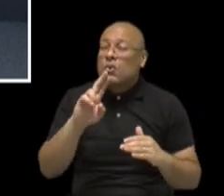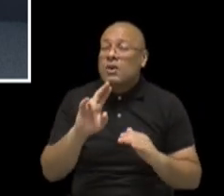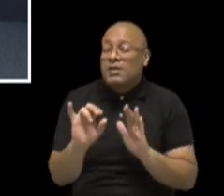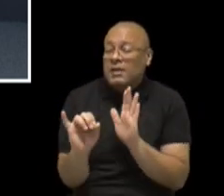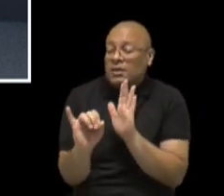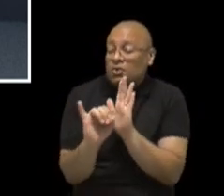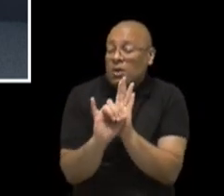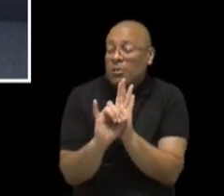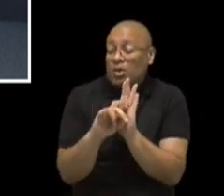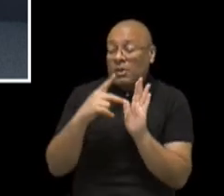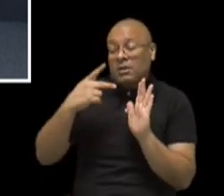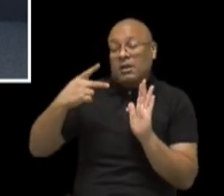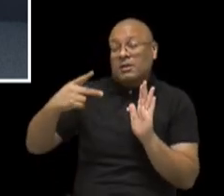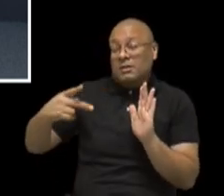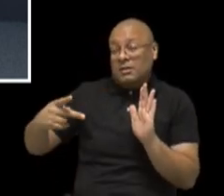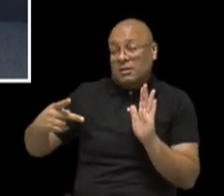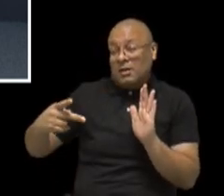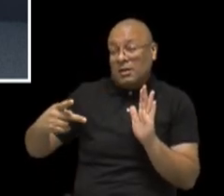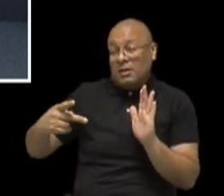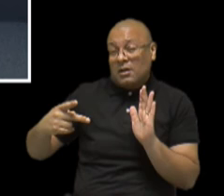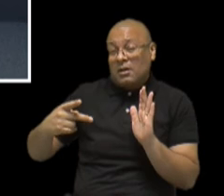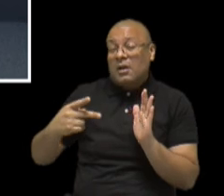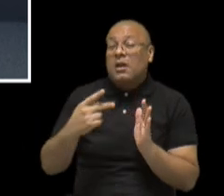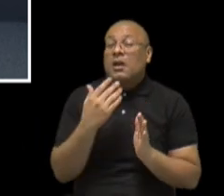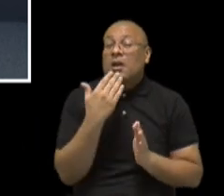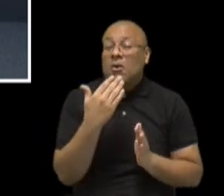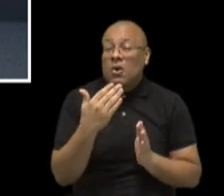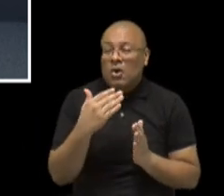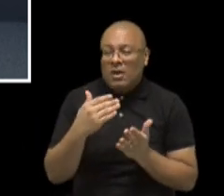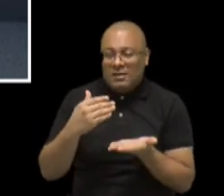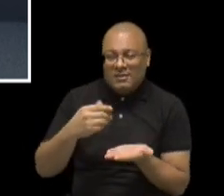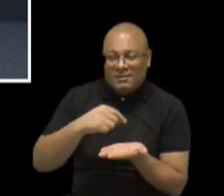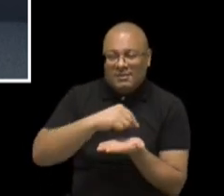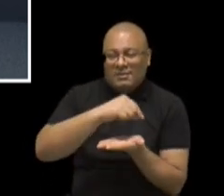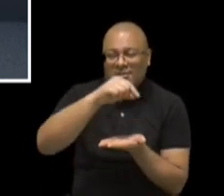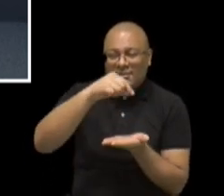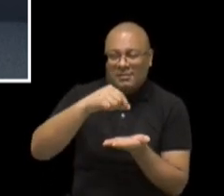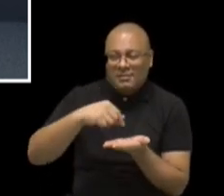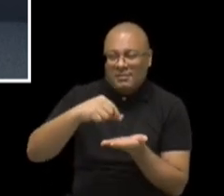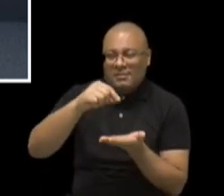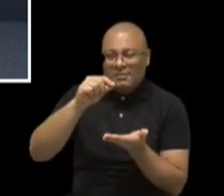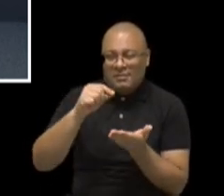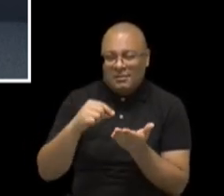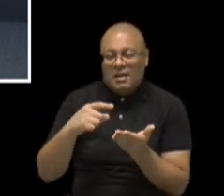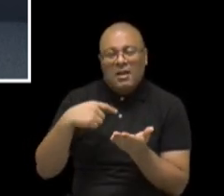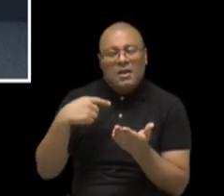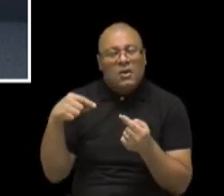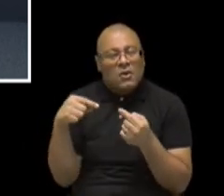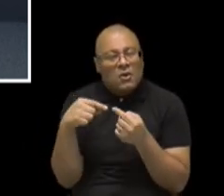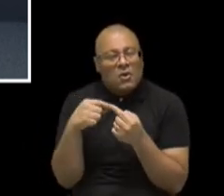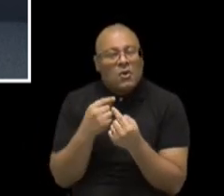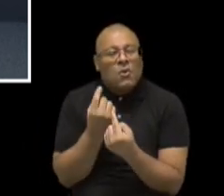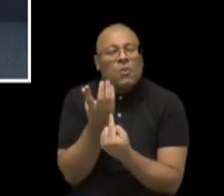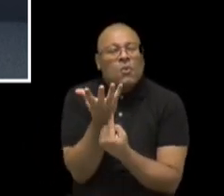identity. But usually when I start a color palette, I pick an artist and